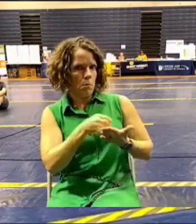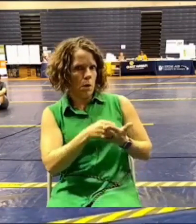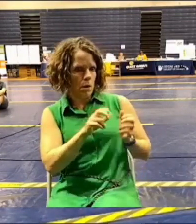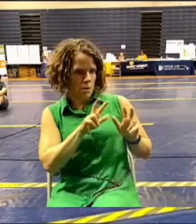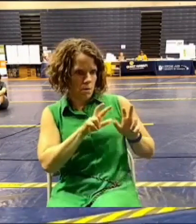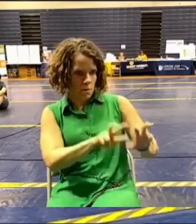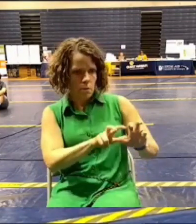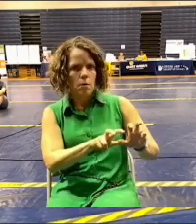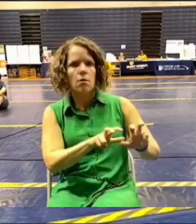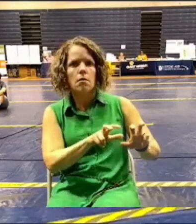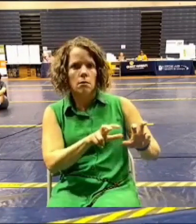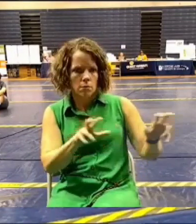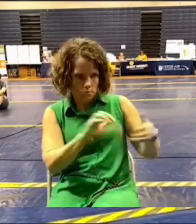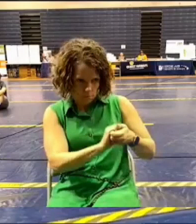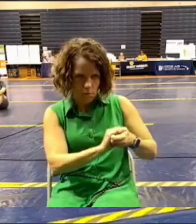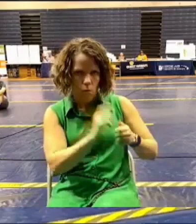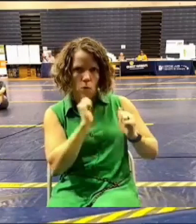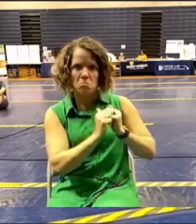is working with them.